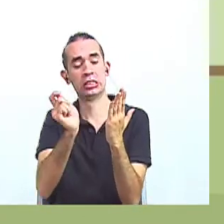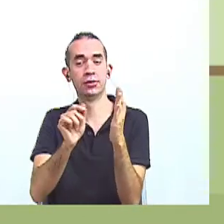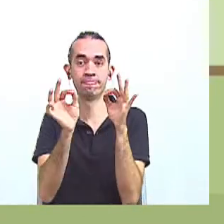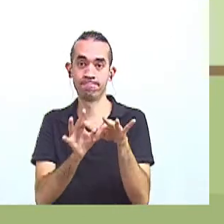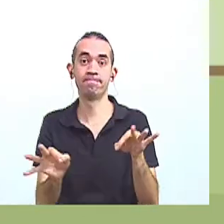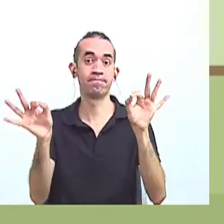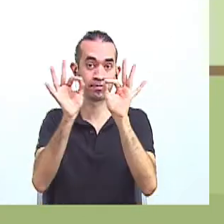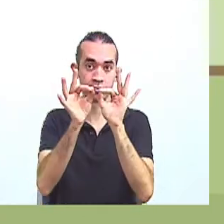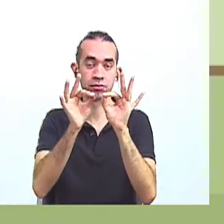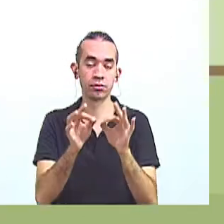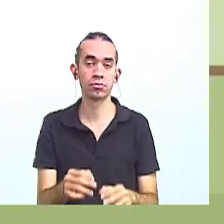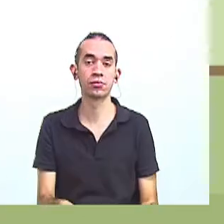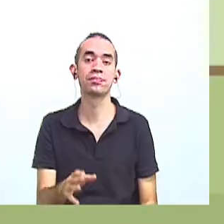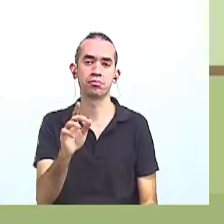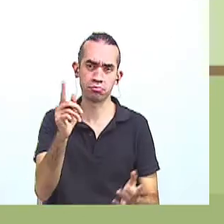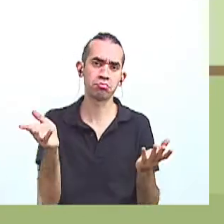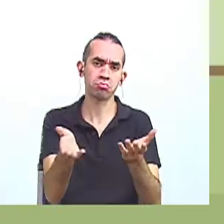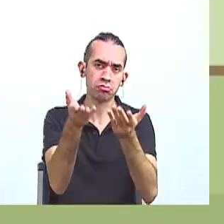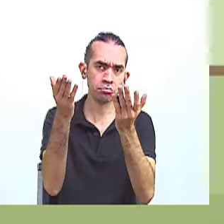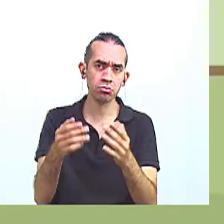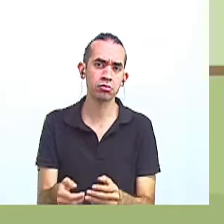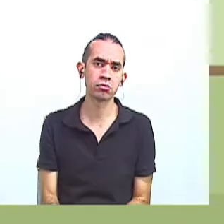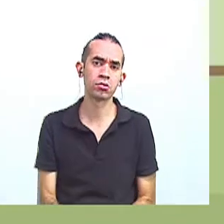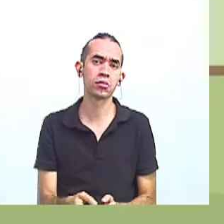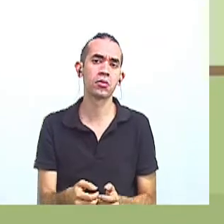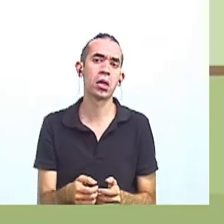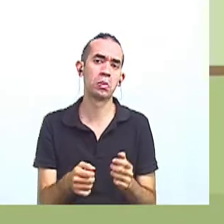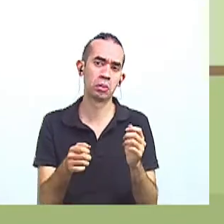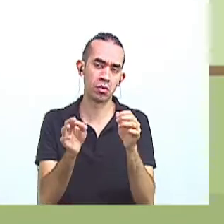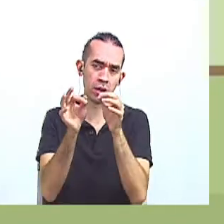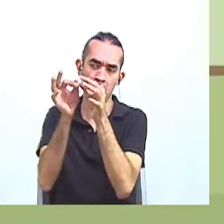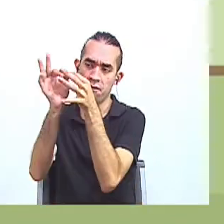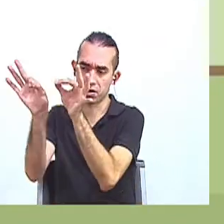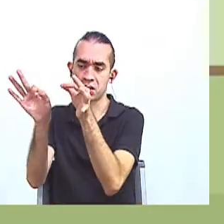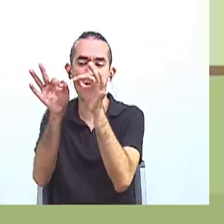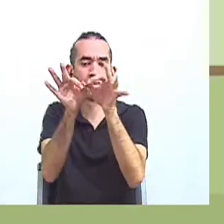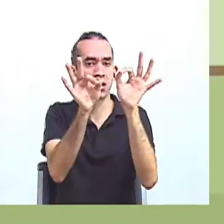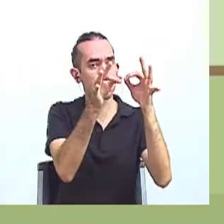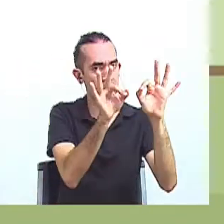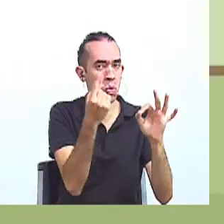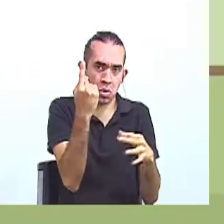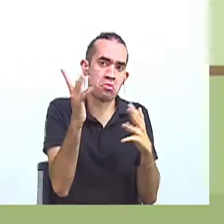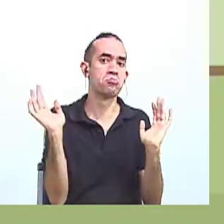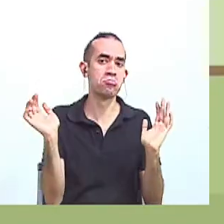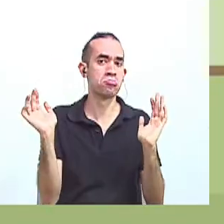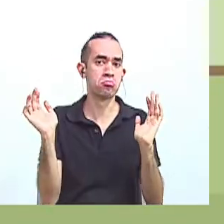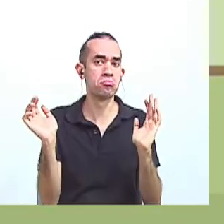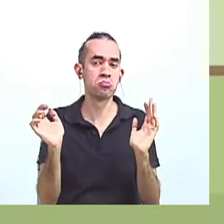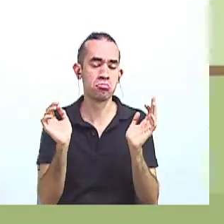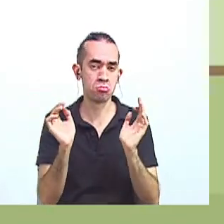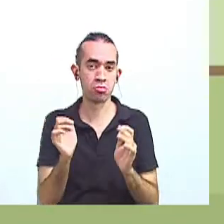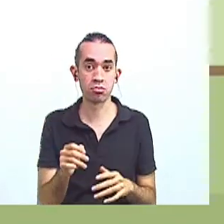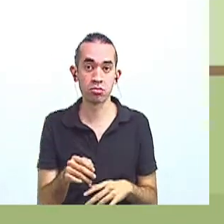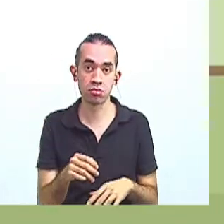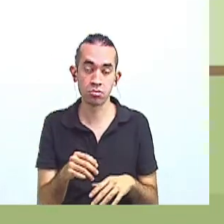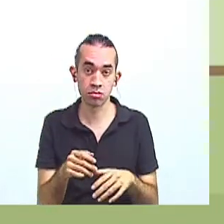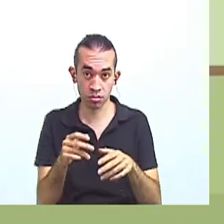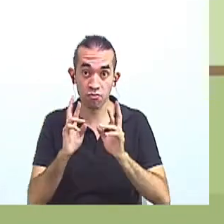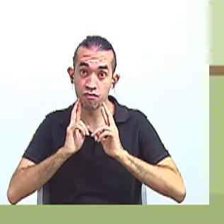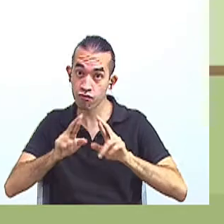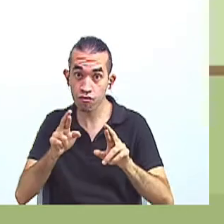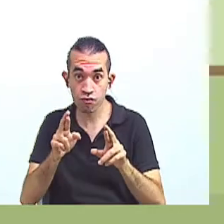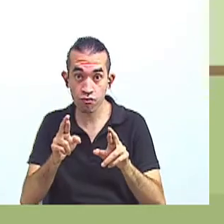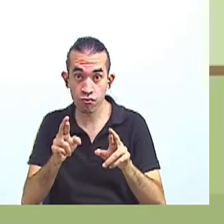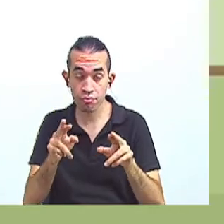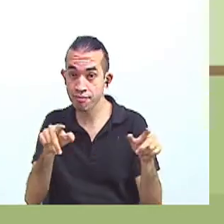important. I encourage you to get at least one phrase for each of the different sections. Do you want to see the answers?